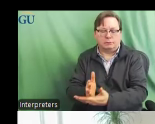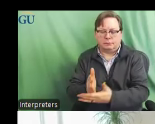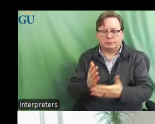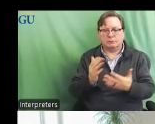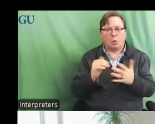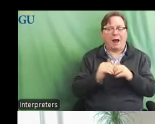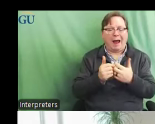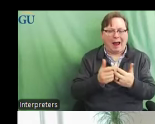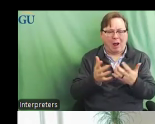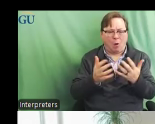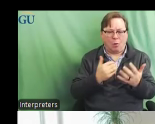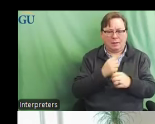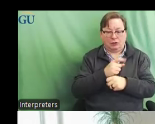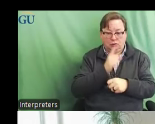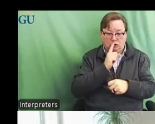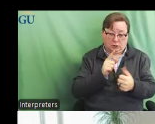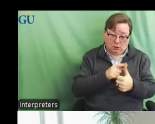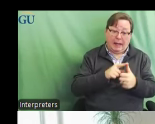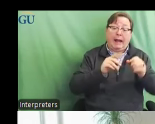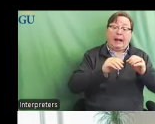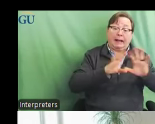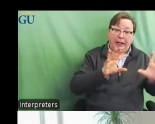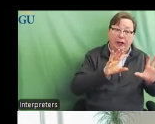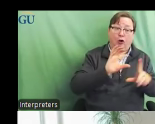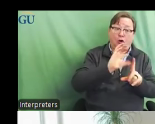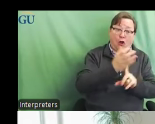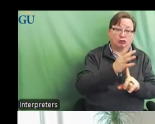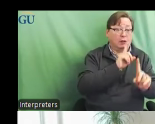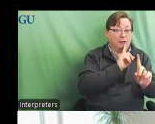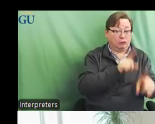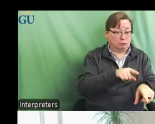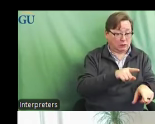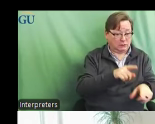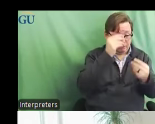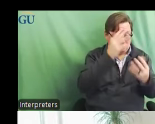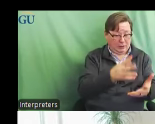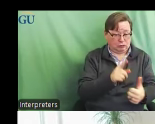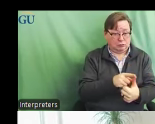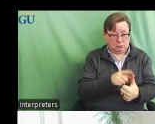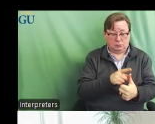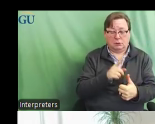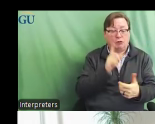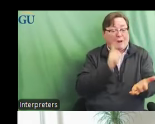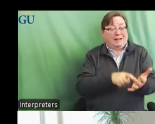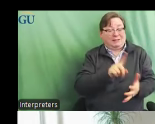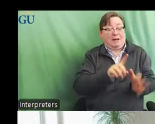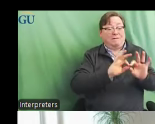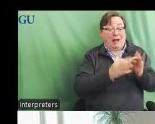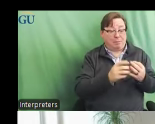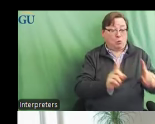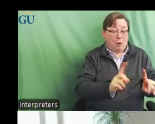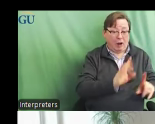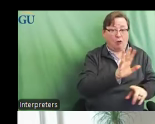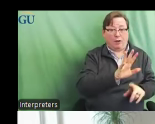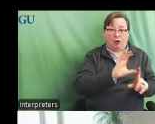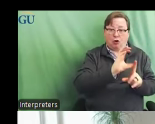clear and culturally responsive information. So recognizing where the family is and their cultural attitudes and beliefs,